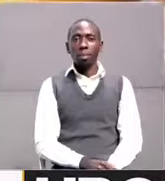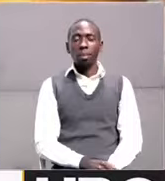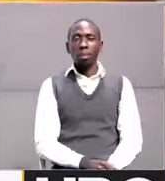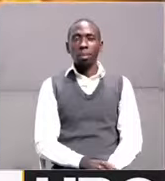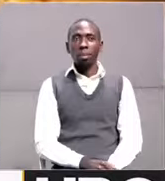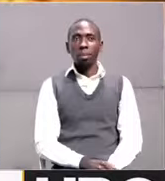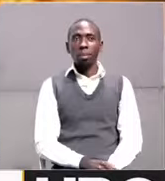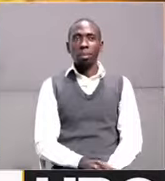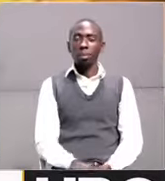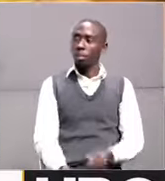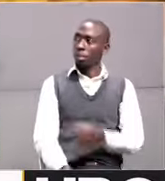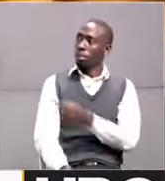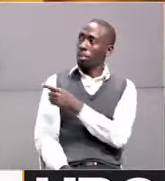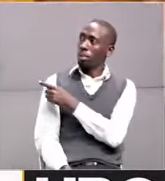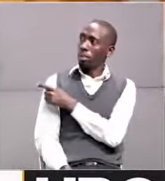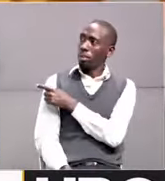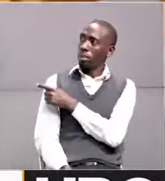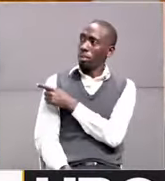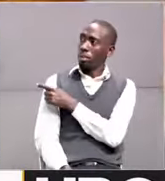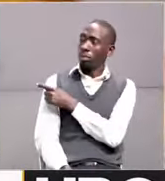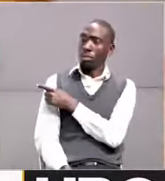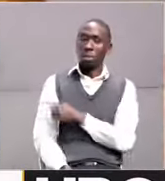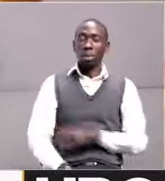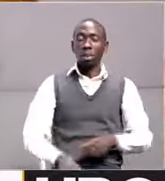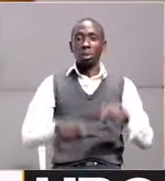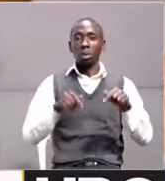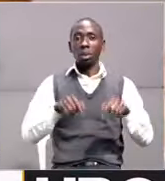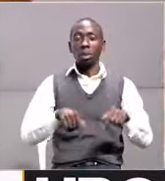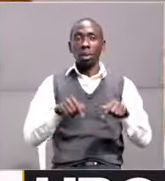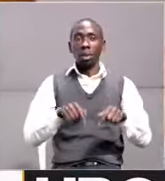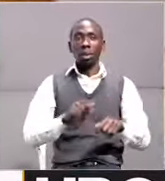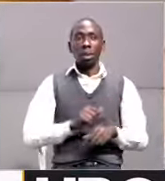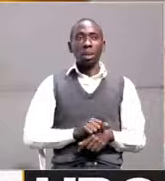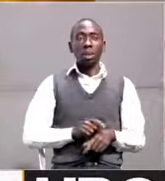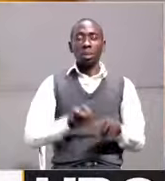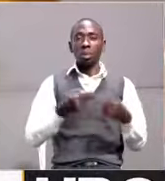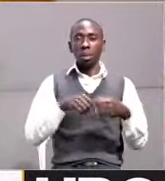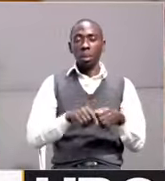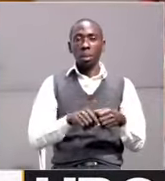This is a weekend. We collect and put in the tray.